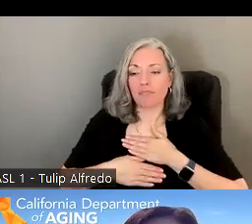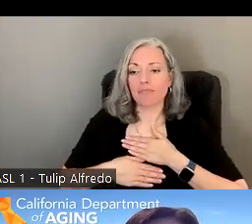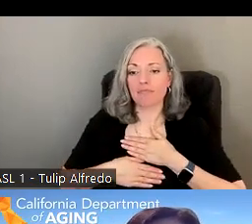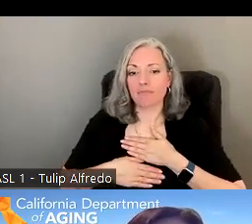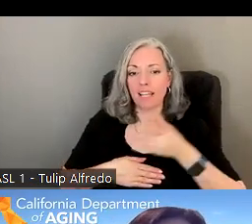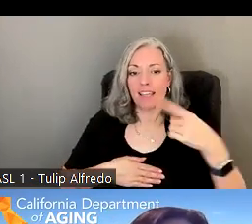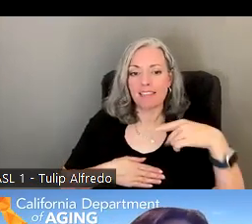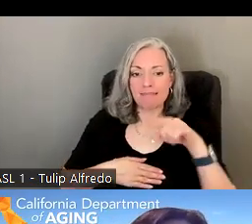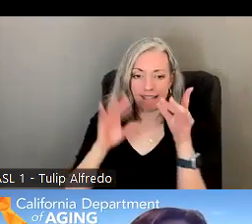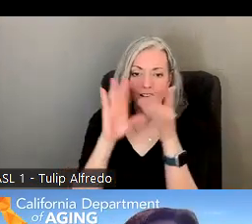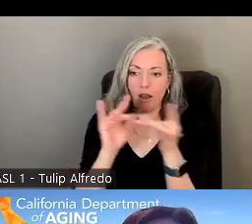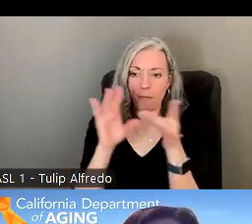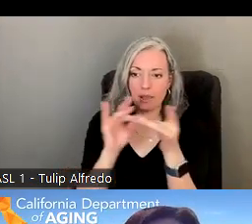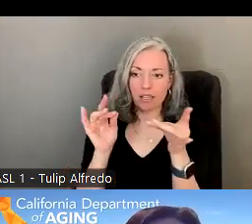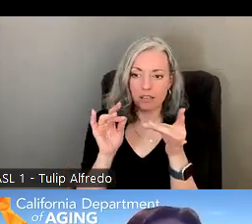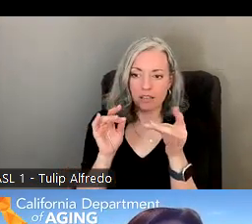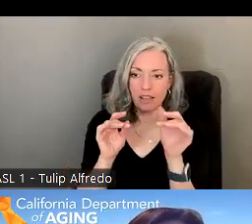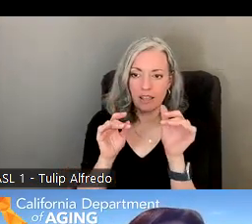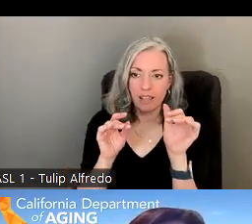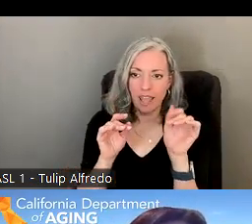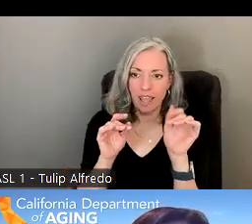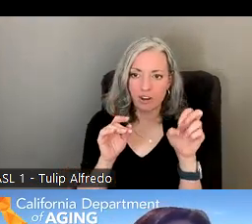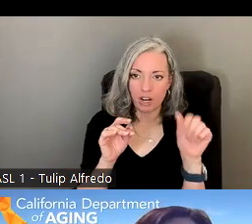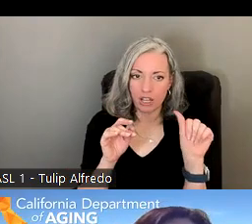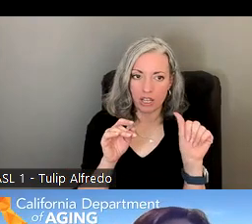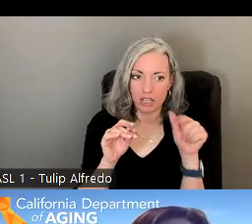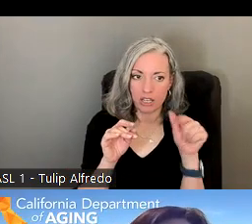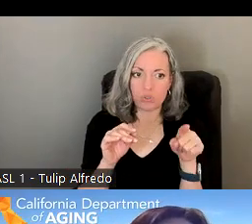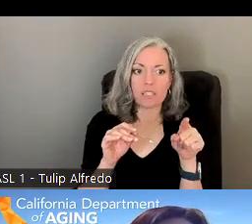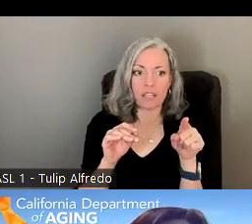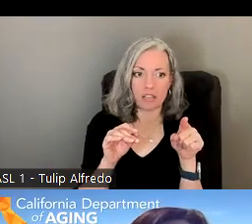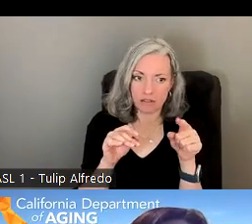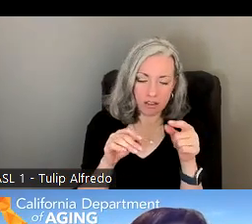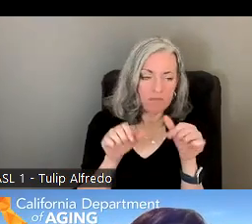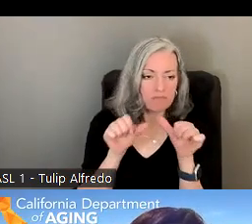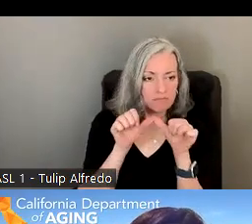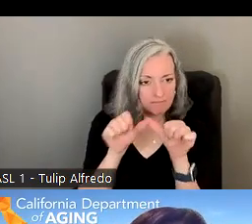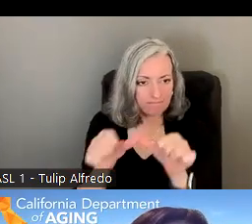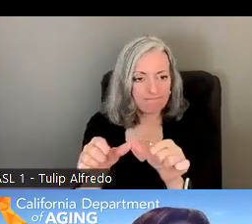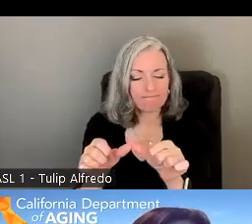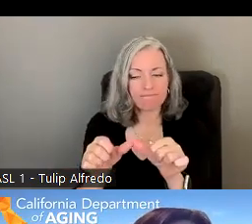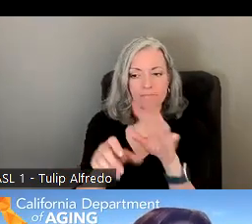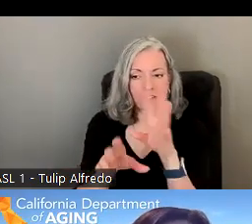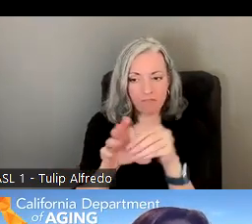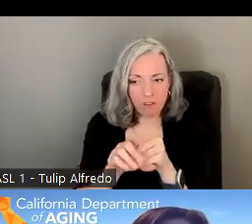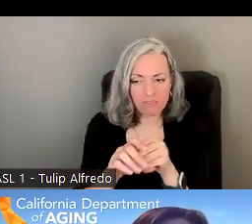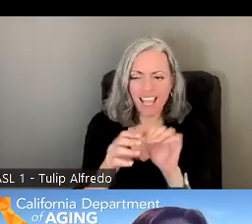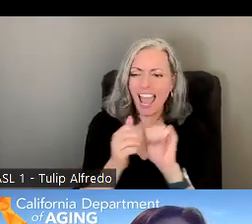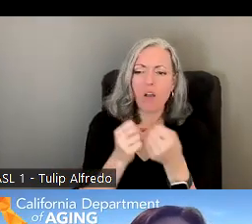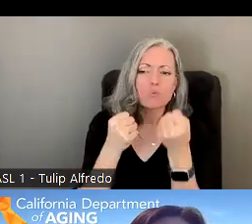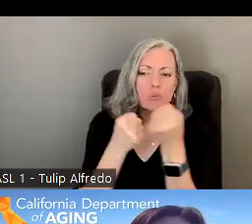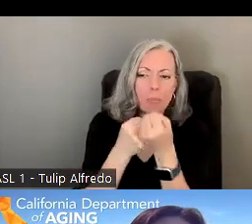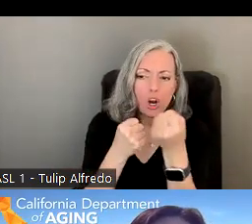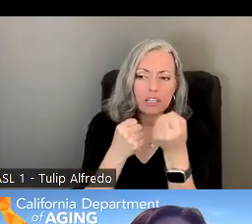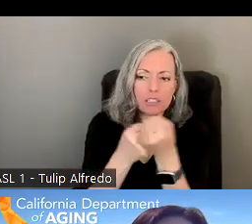the comment by Alvira, who mentioned, you know, the sustainability piece of it. How do we support, you